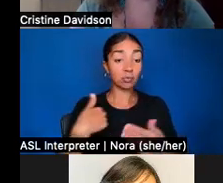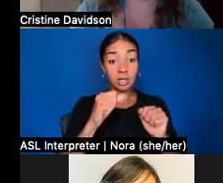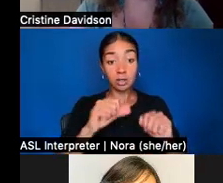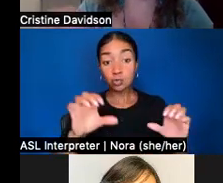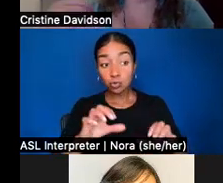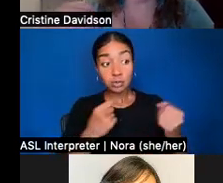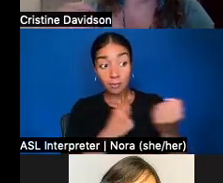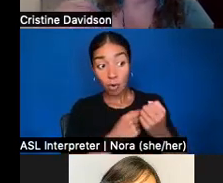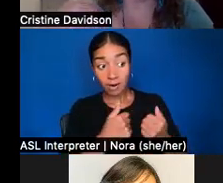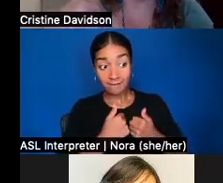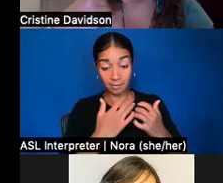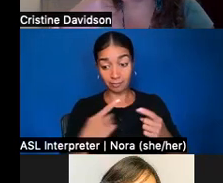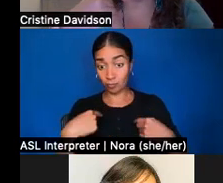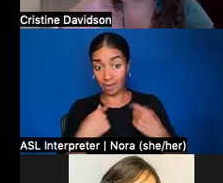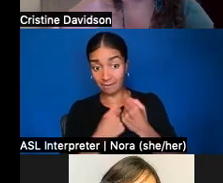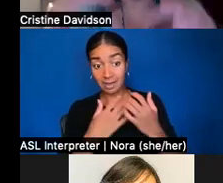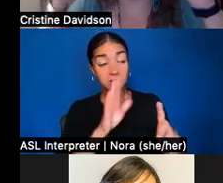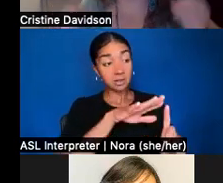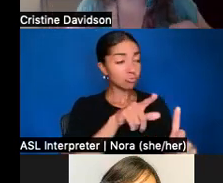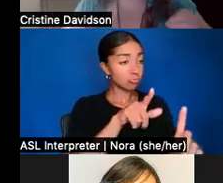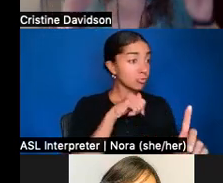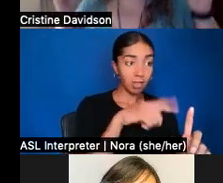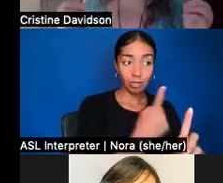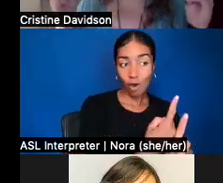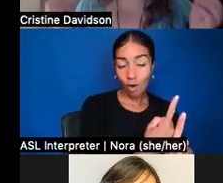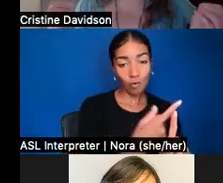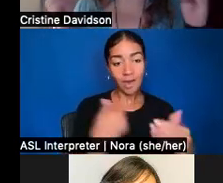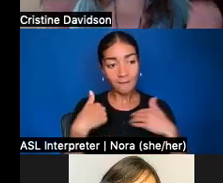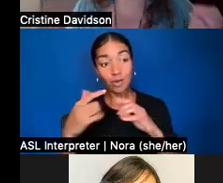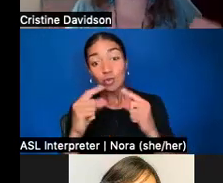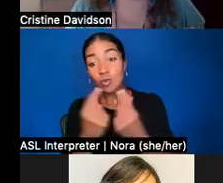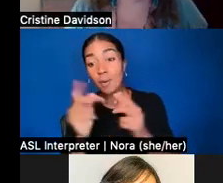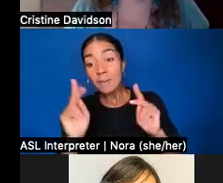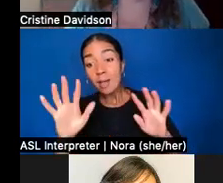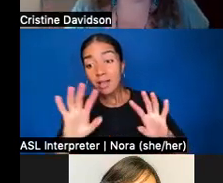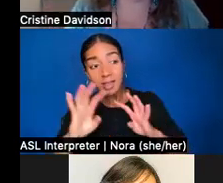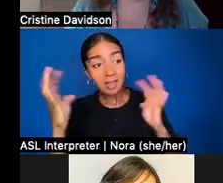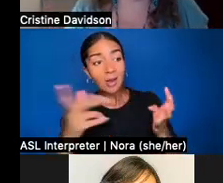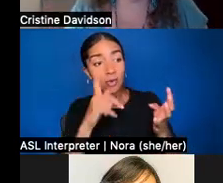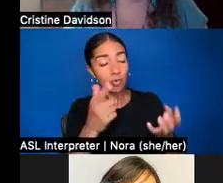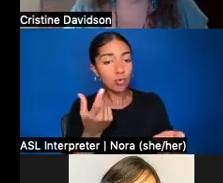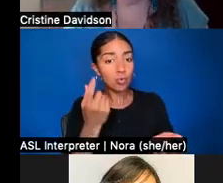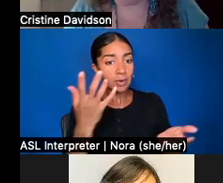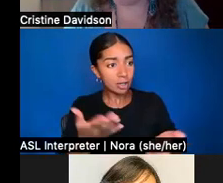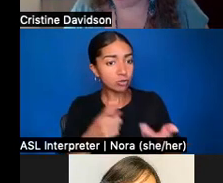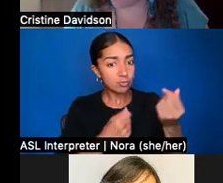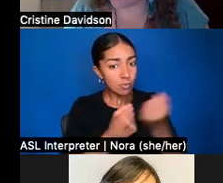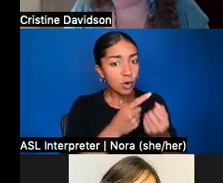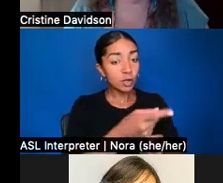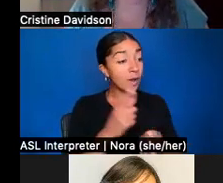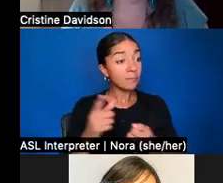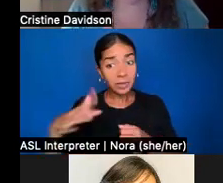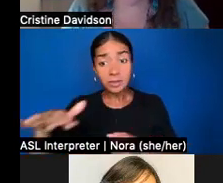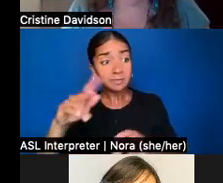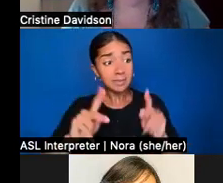there to support them, and that there's a group of people who understand the dynamics of sexual violence, right?